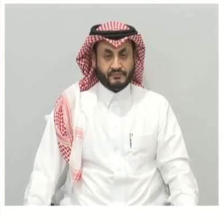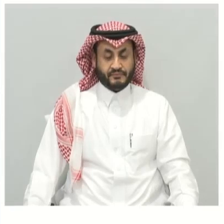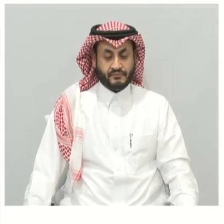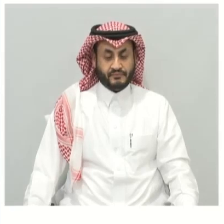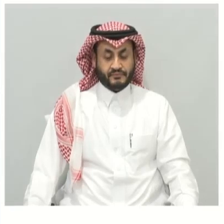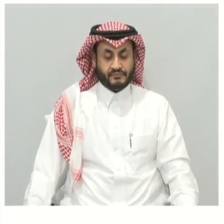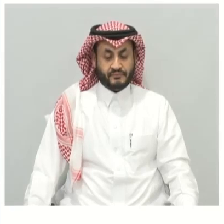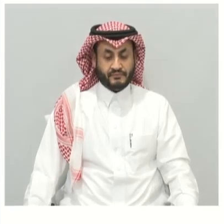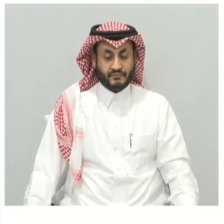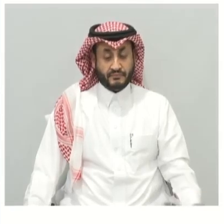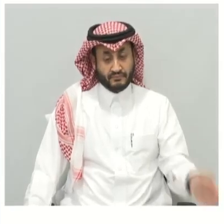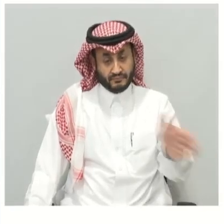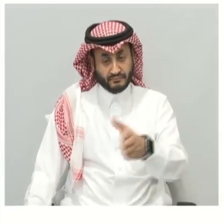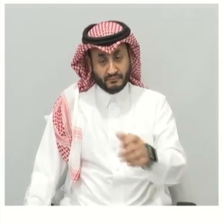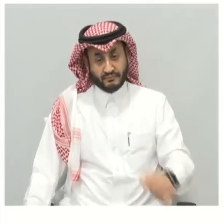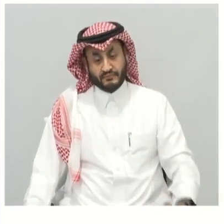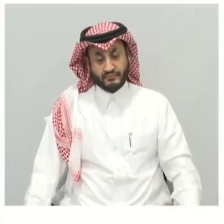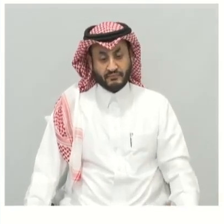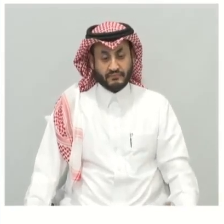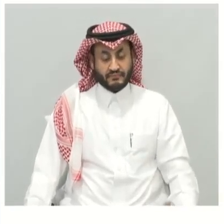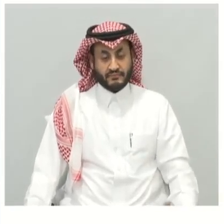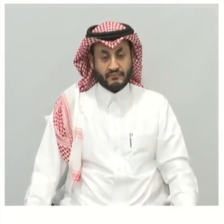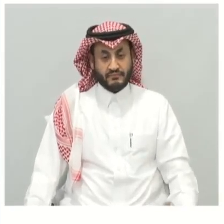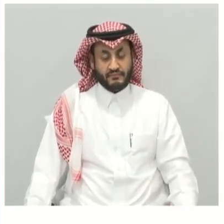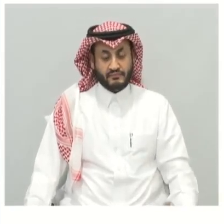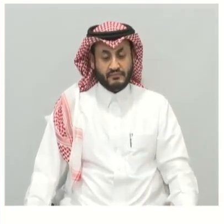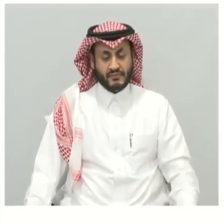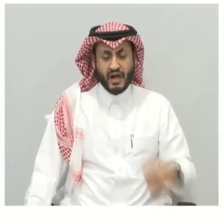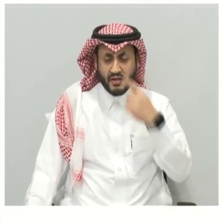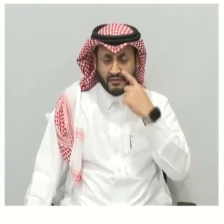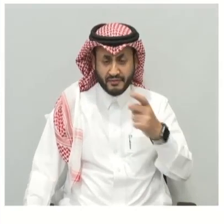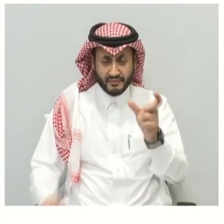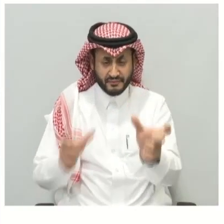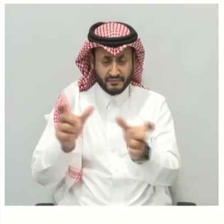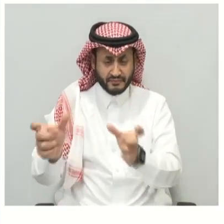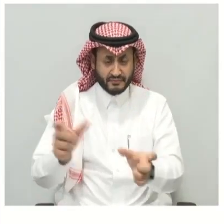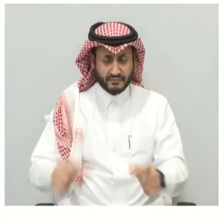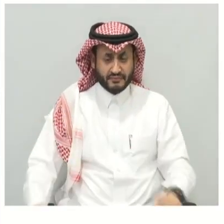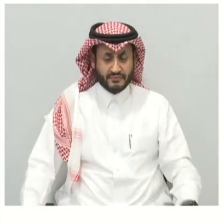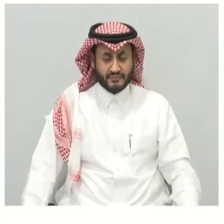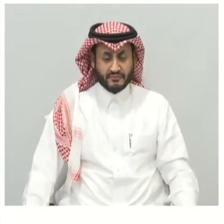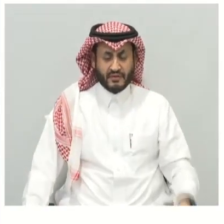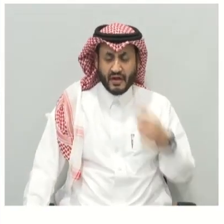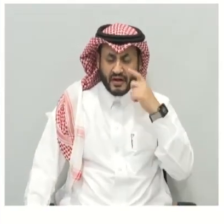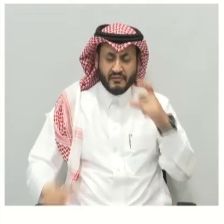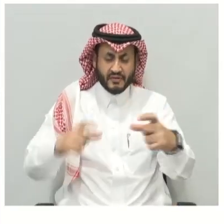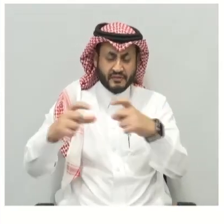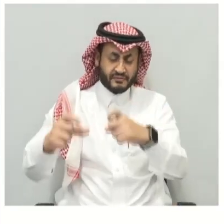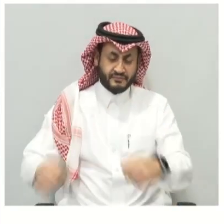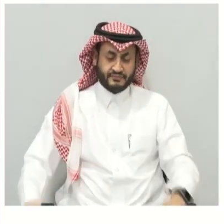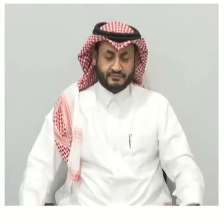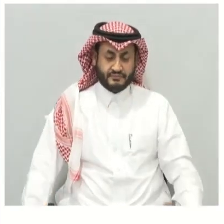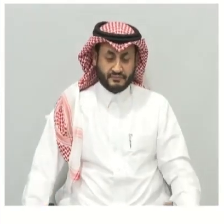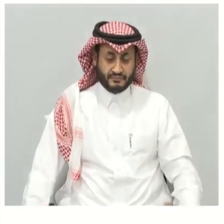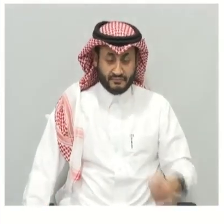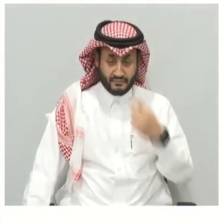in this unit. Now, I would like you to have a look at different gadgets we can see here. So as you can